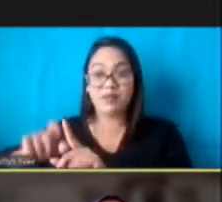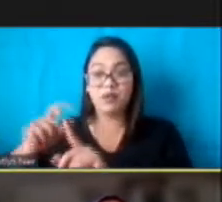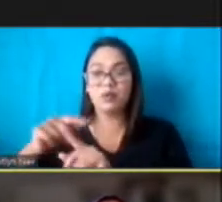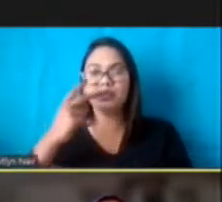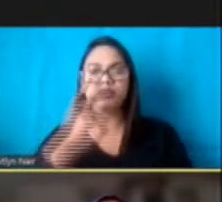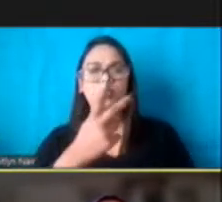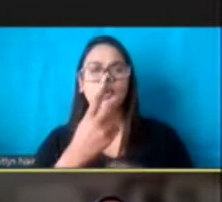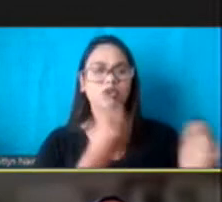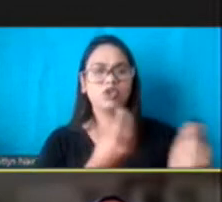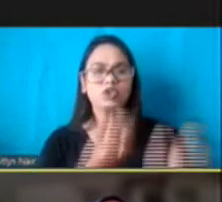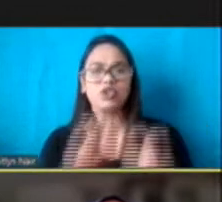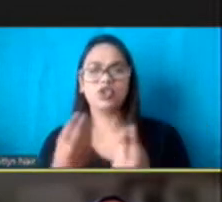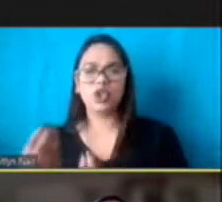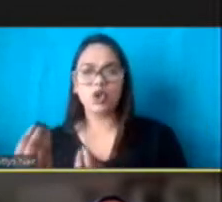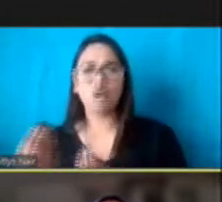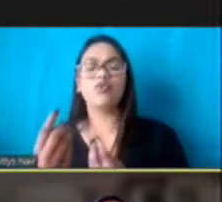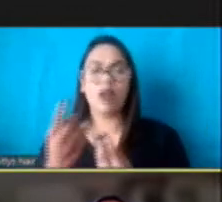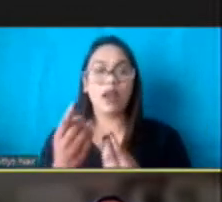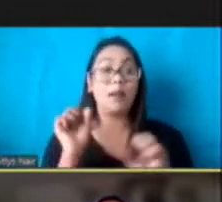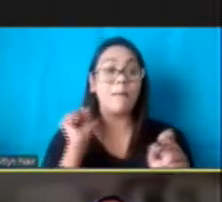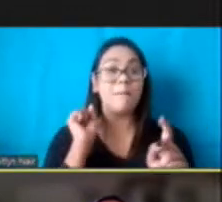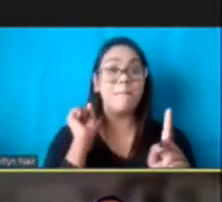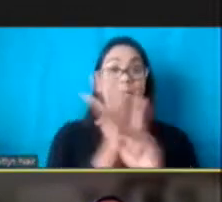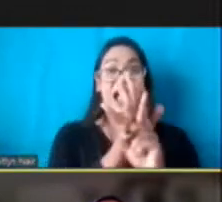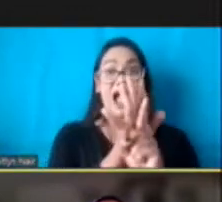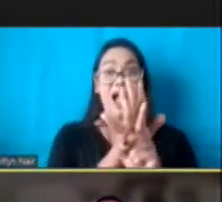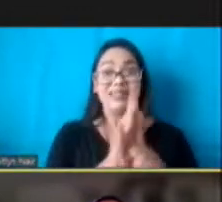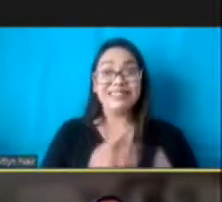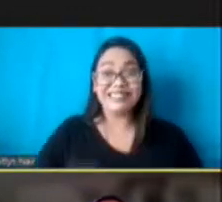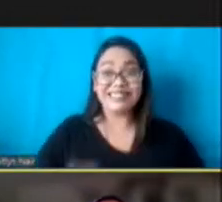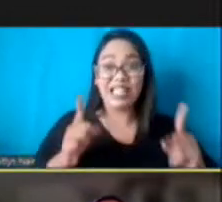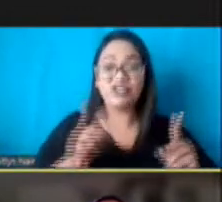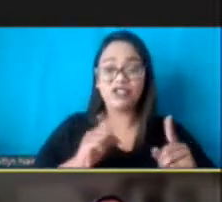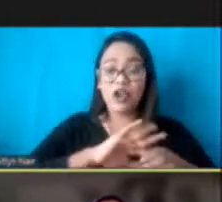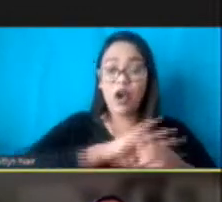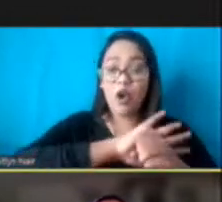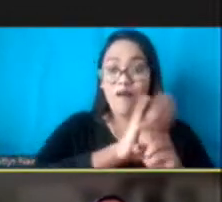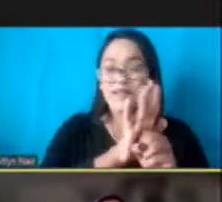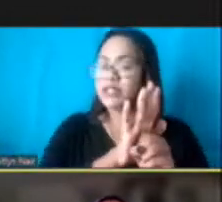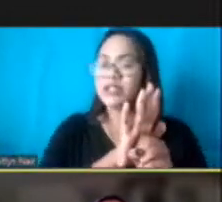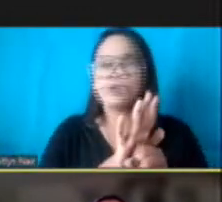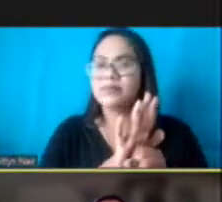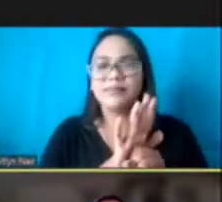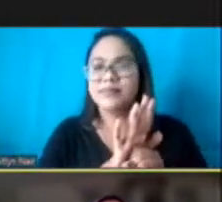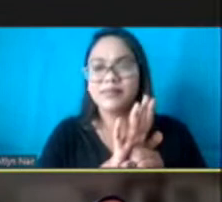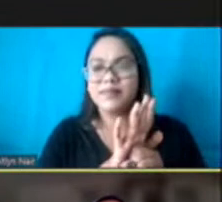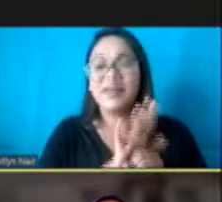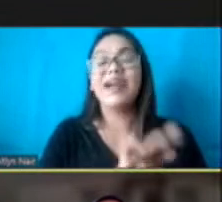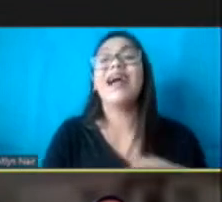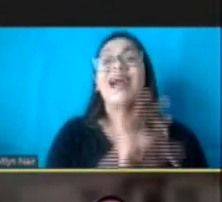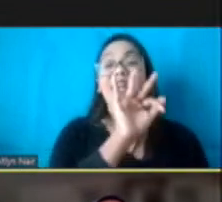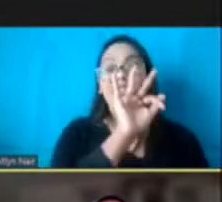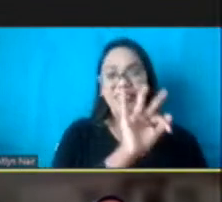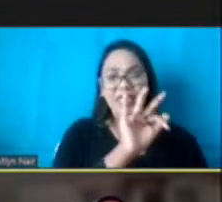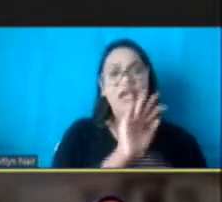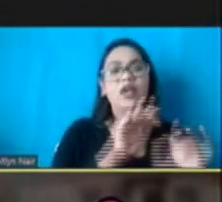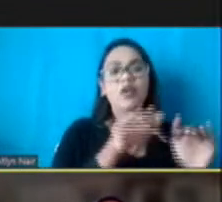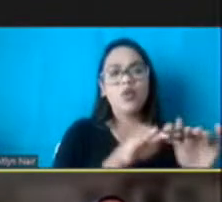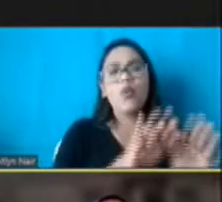children very mildly affected by COVID-19, and in terms of cases, only in the 3rd wave, we saw more cases amongst